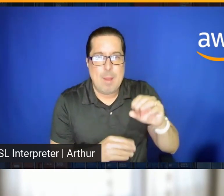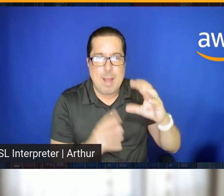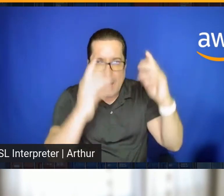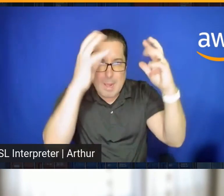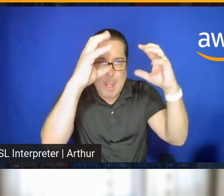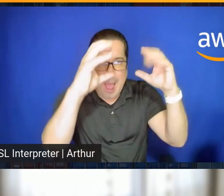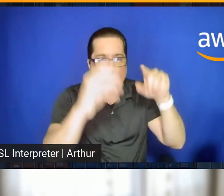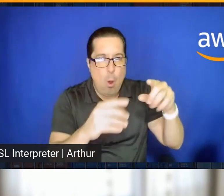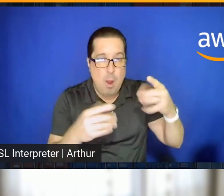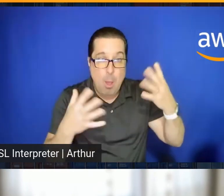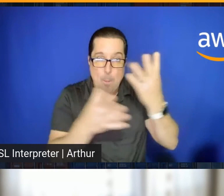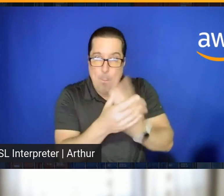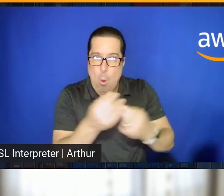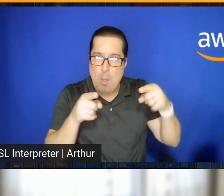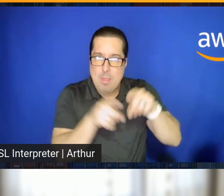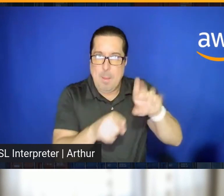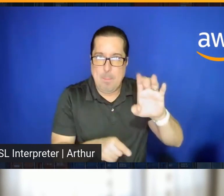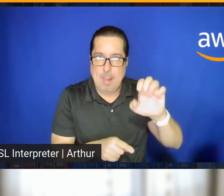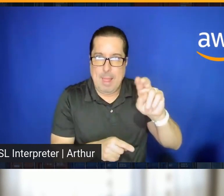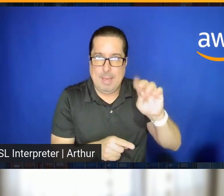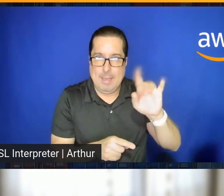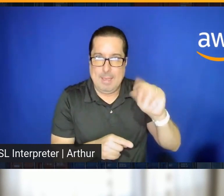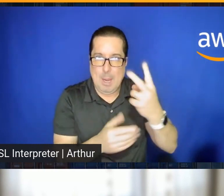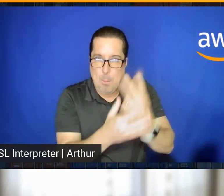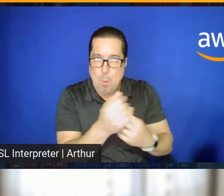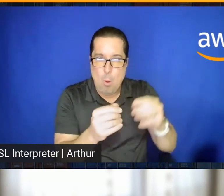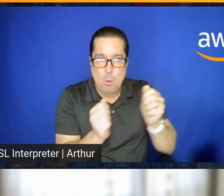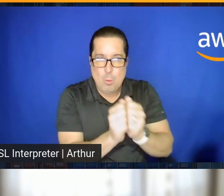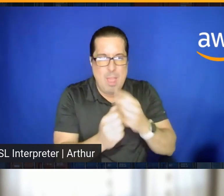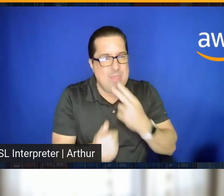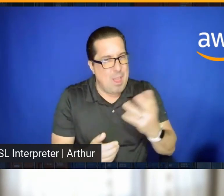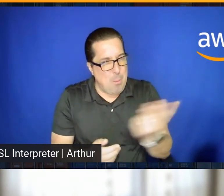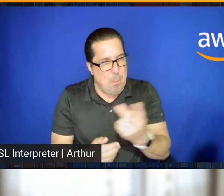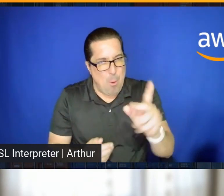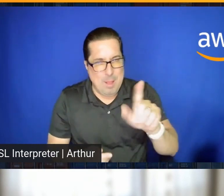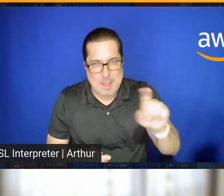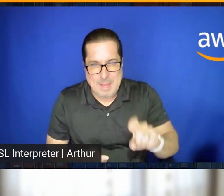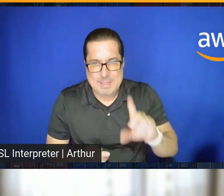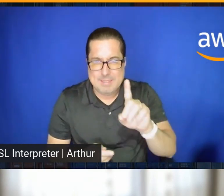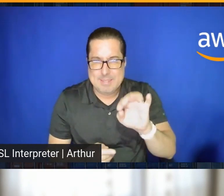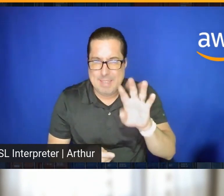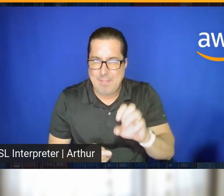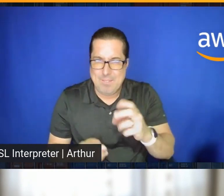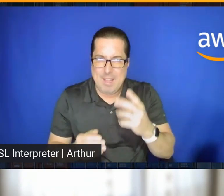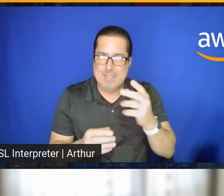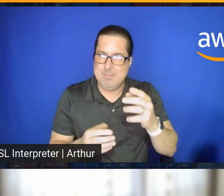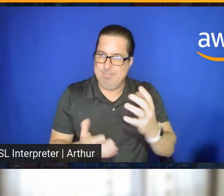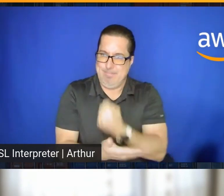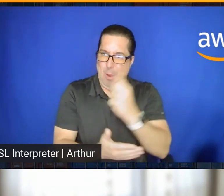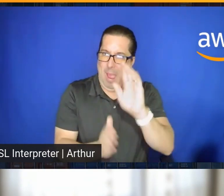two together. And thank you both so much for coming on and spending the half hour with me. I appreciate